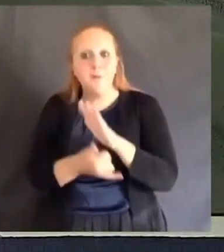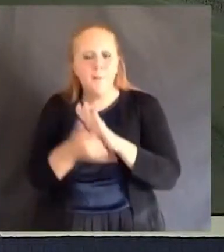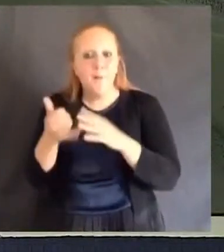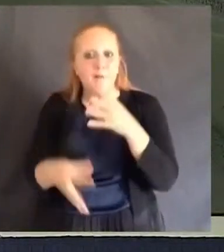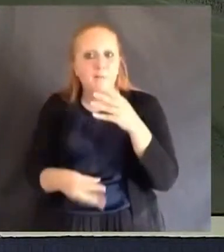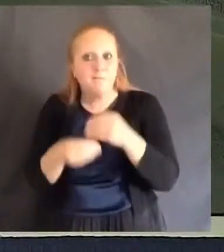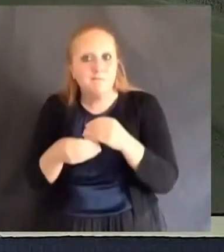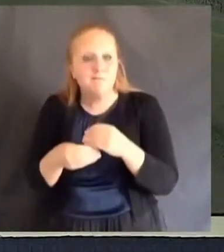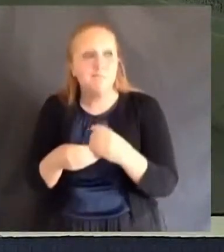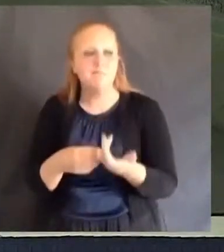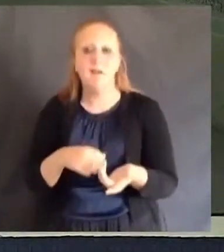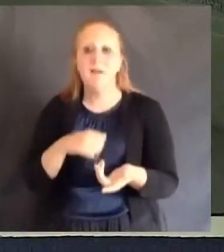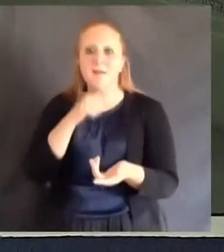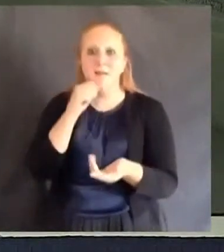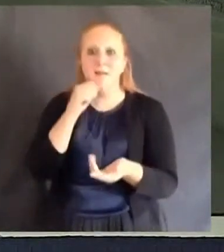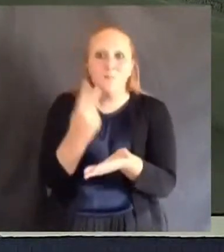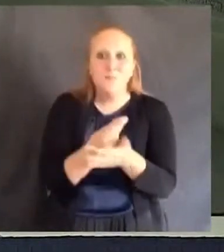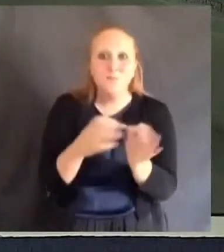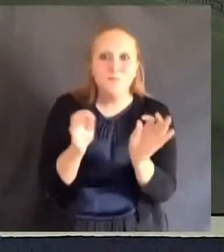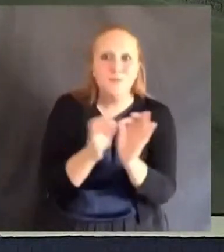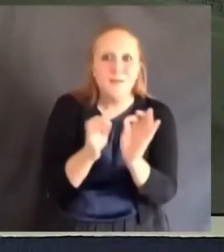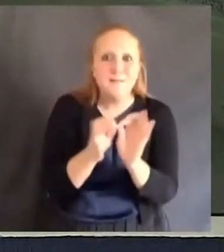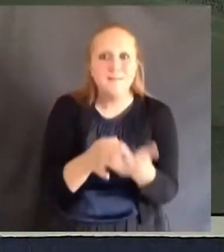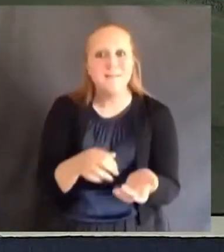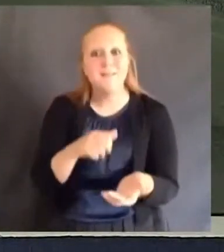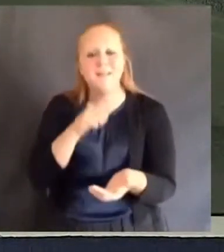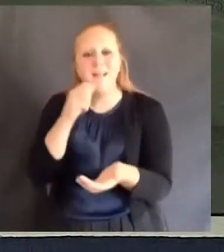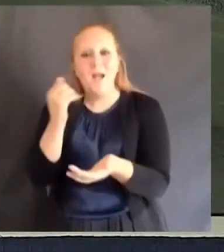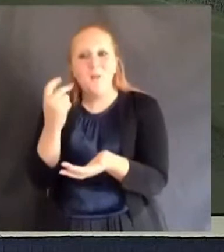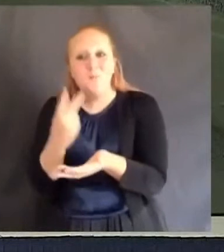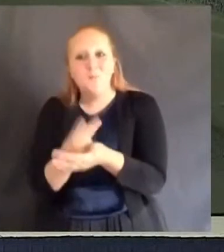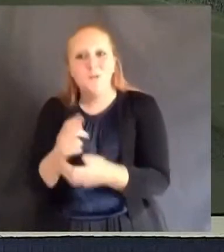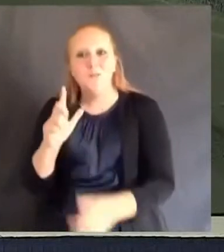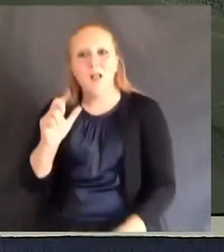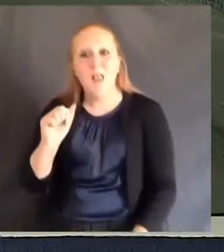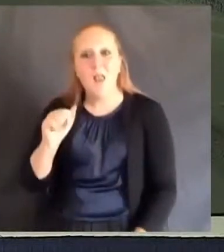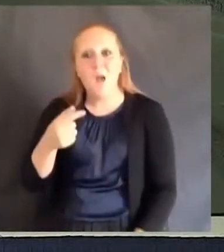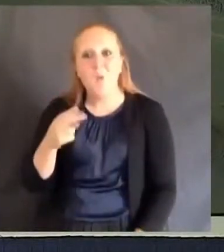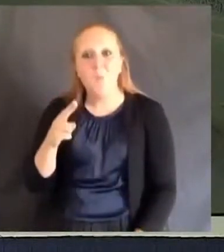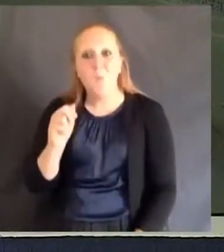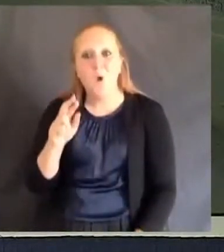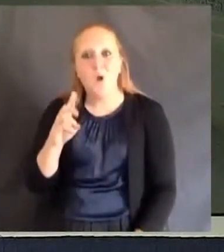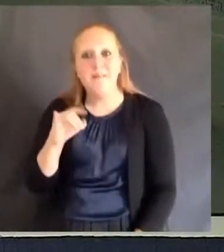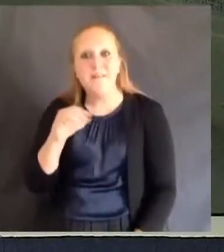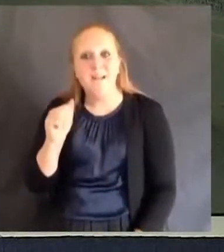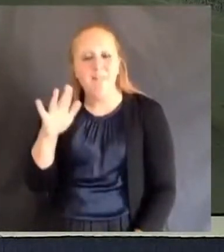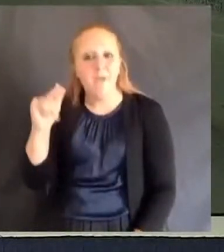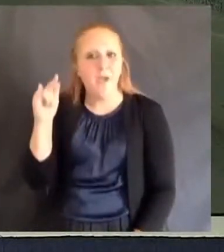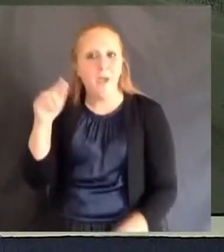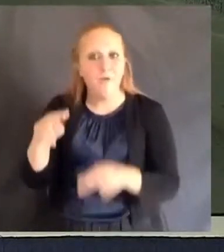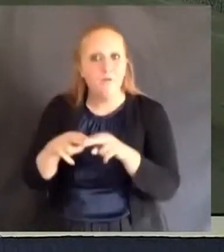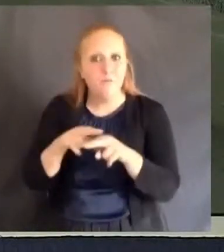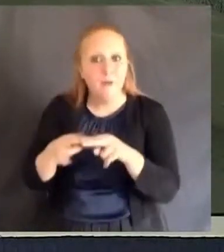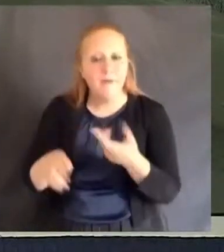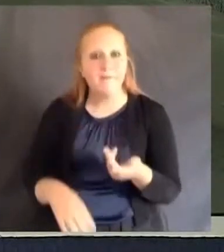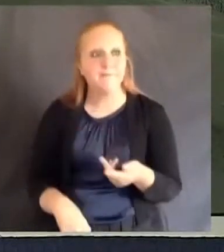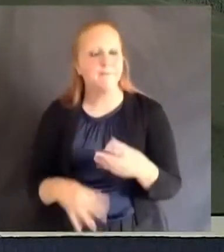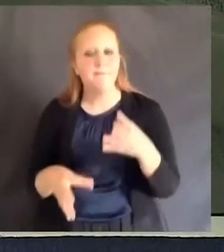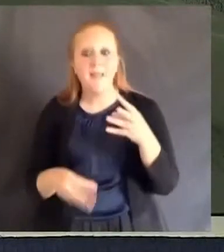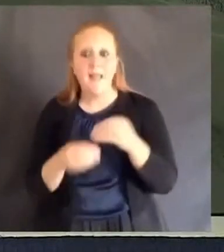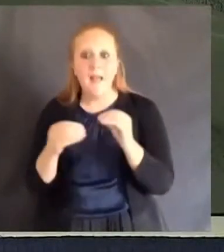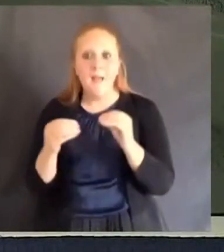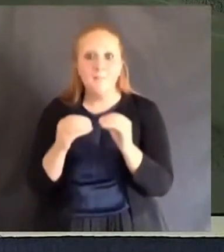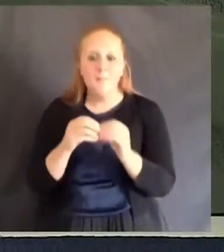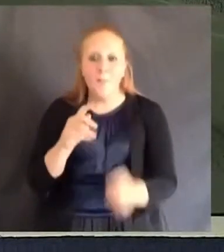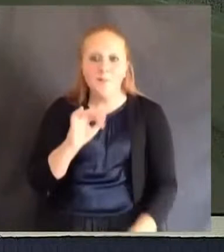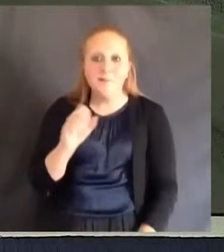congestion pricing? Not approve LaGuardia's air train? Add an additional tax burden to us